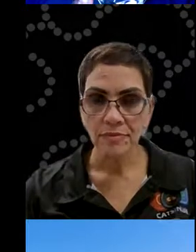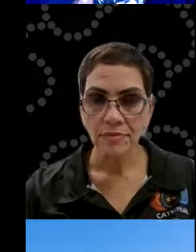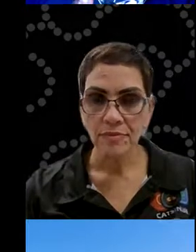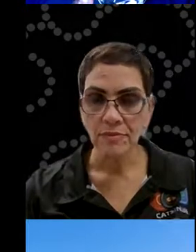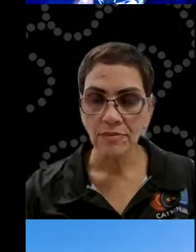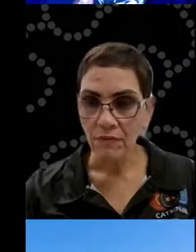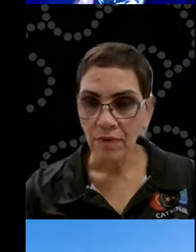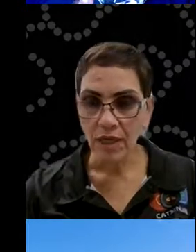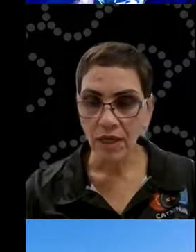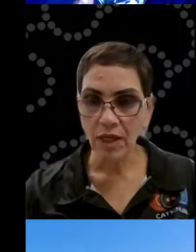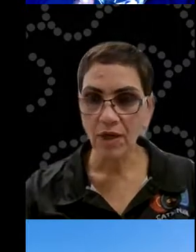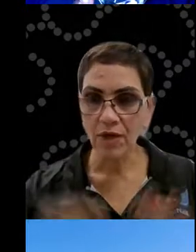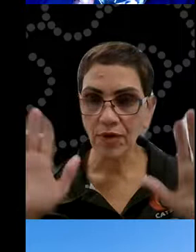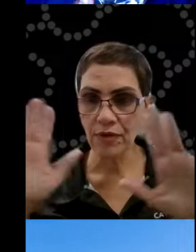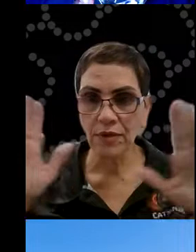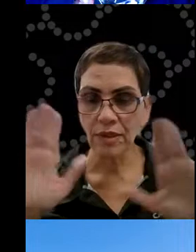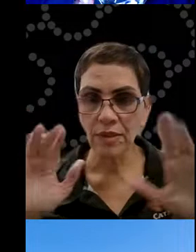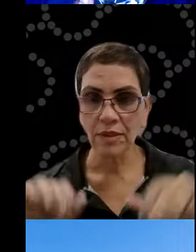Yeah.